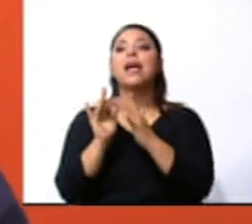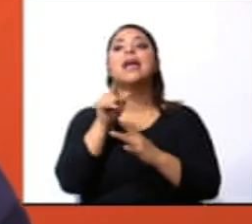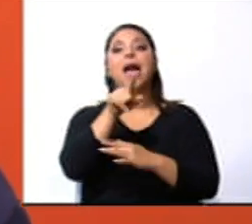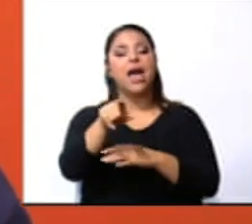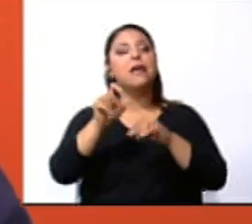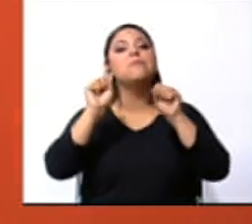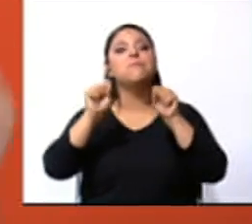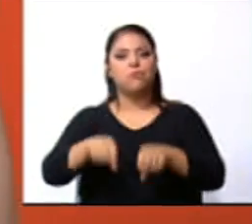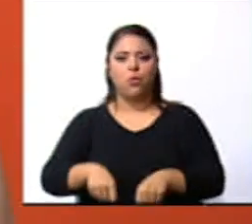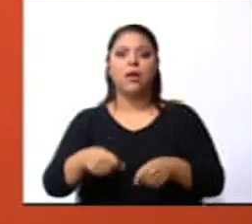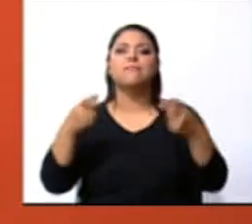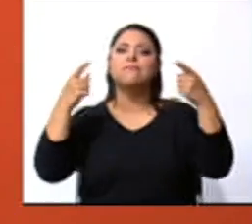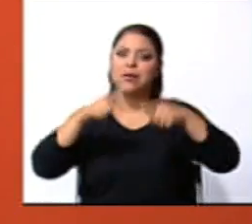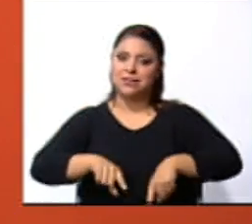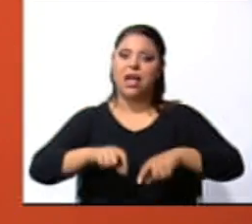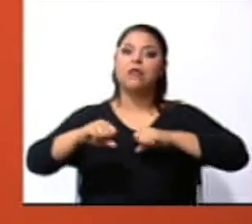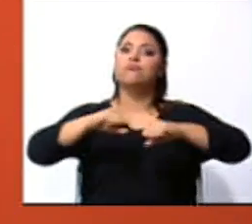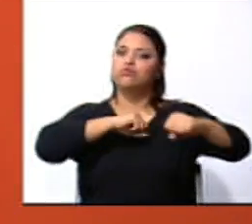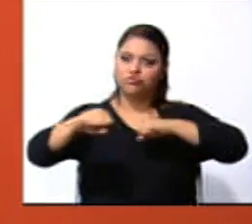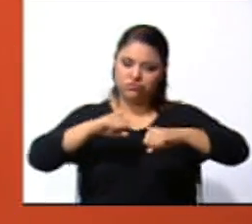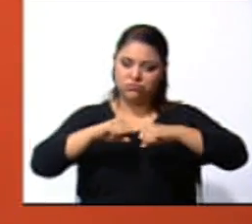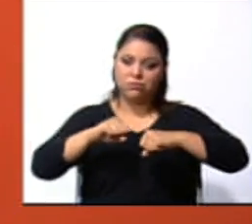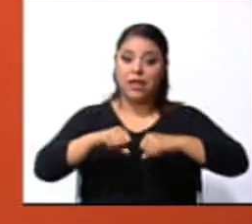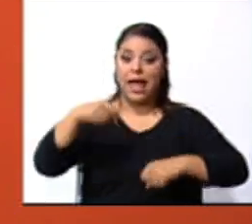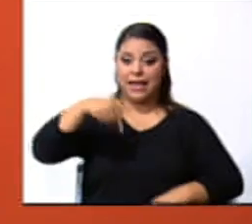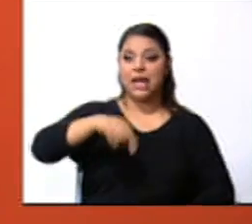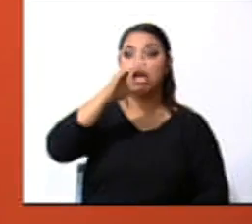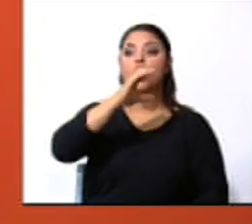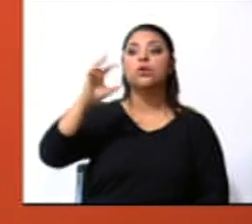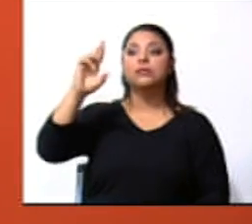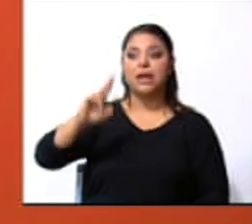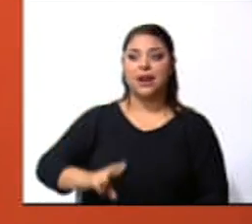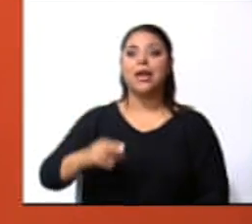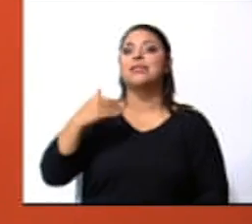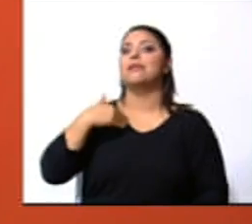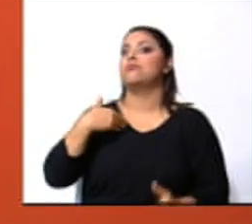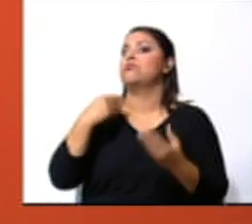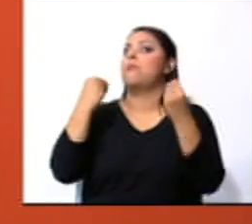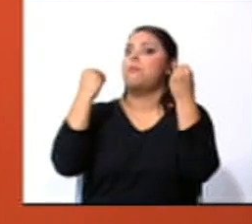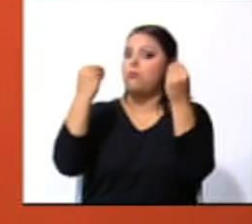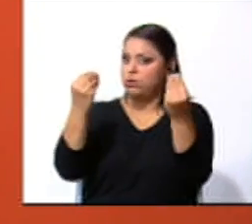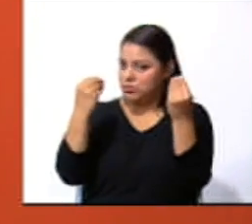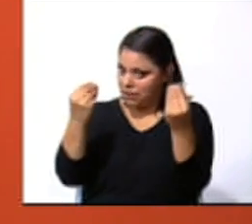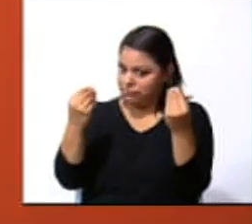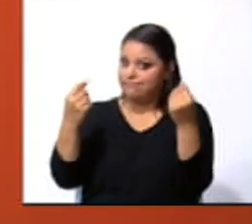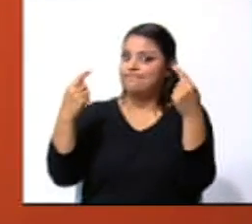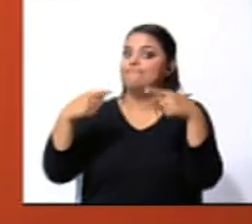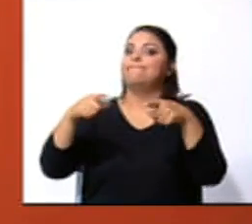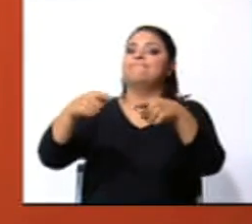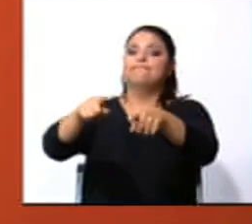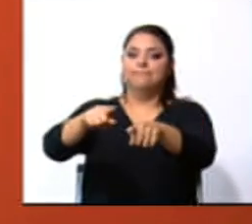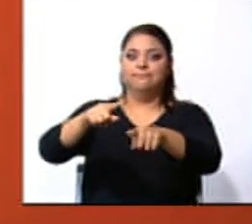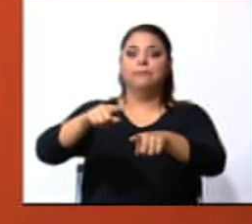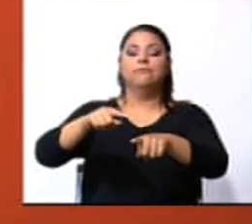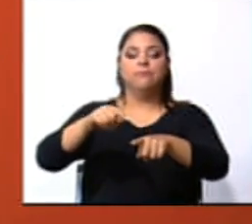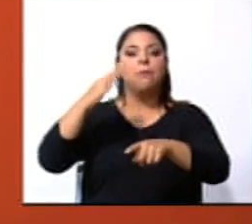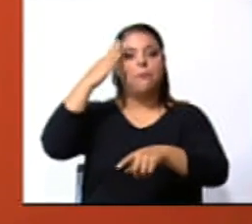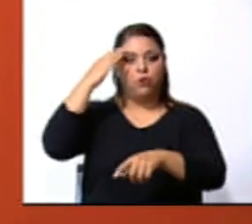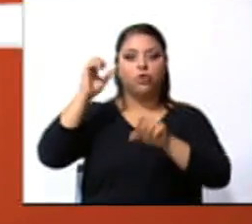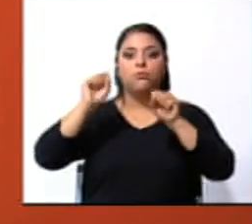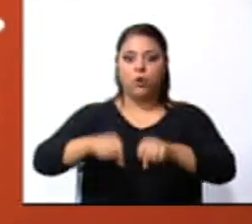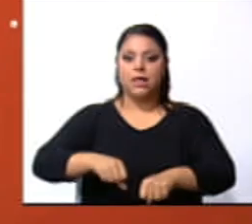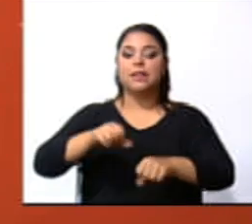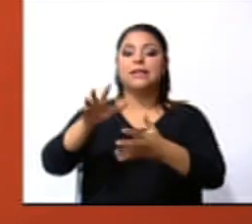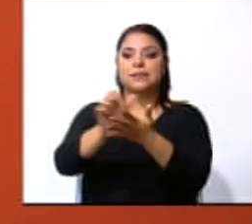an earthquake. In Costa Rica, we have high chances of natural disasters. Our country is located